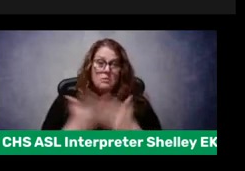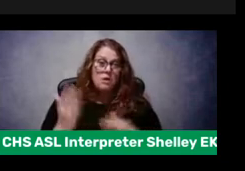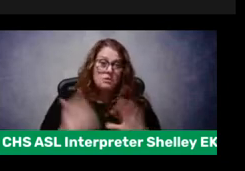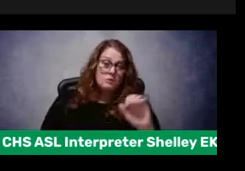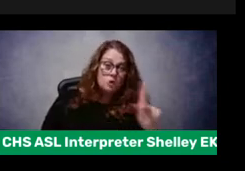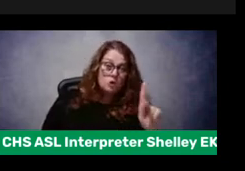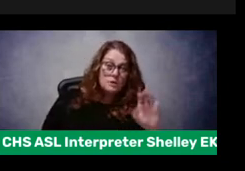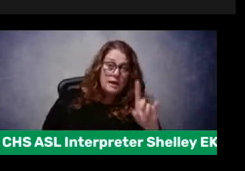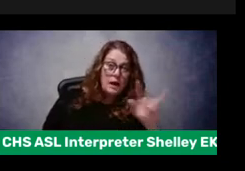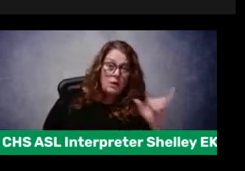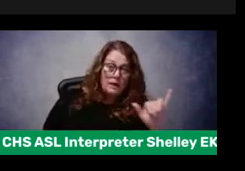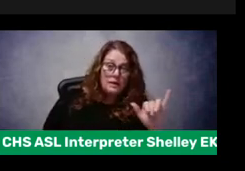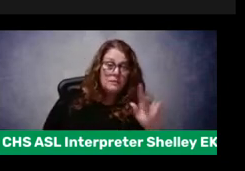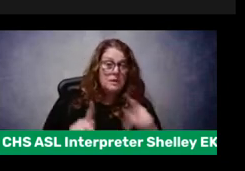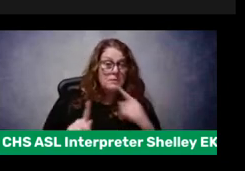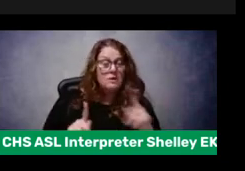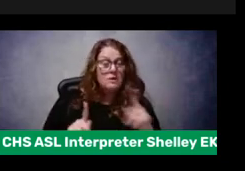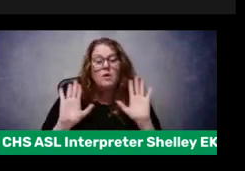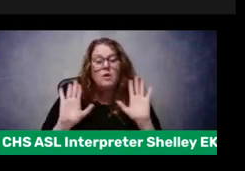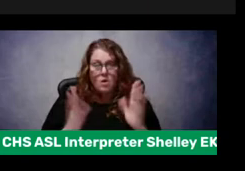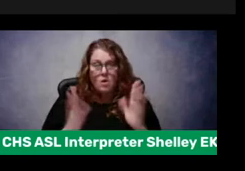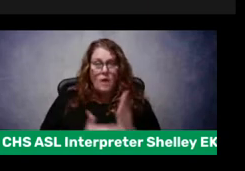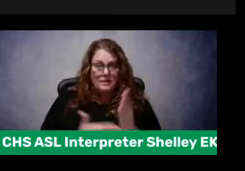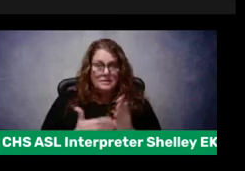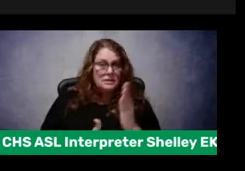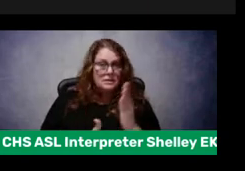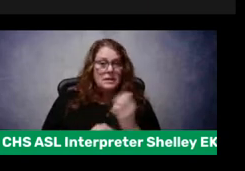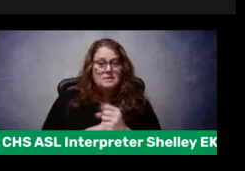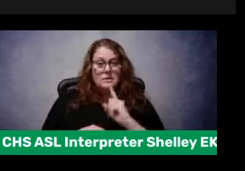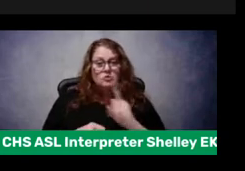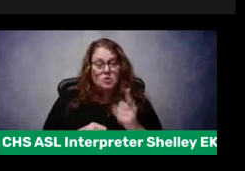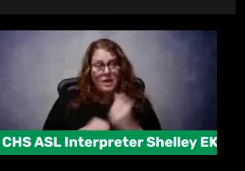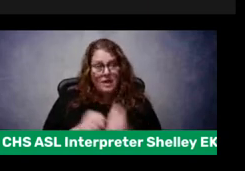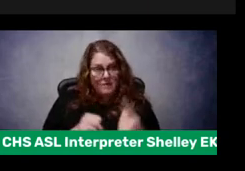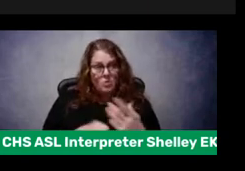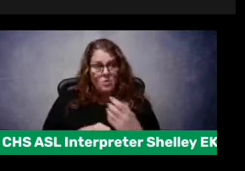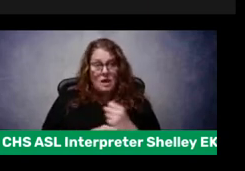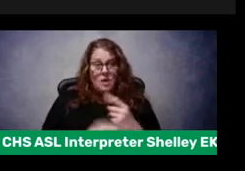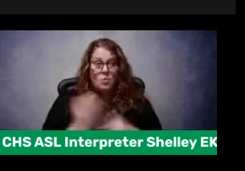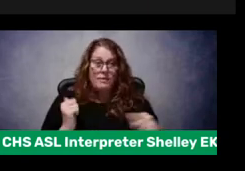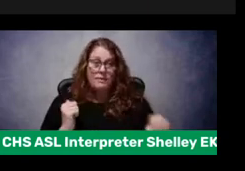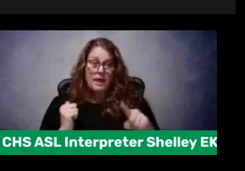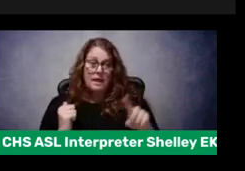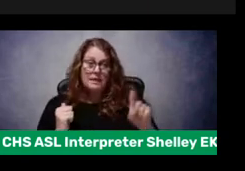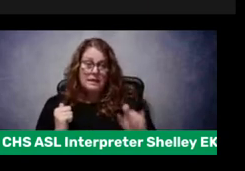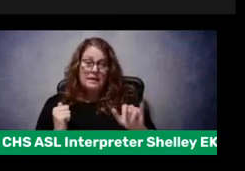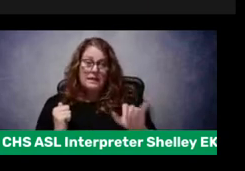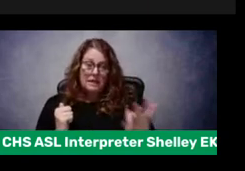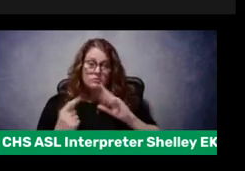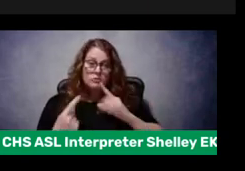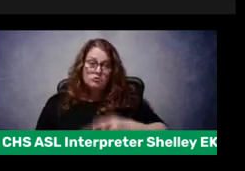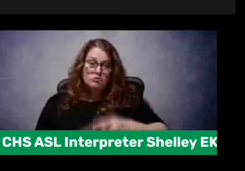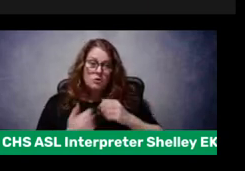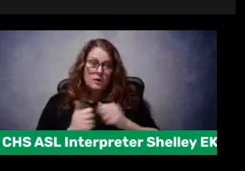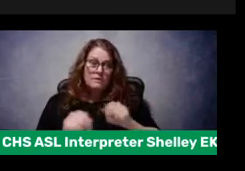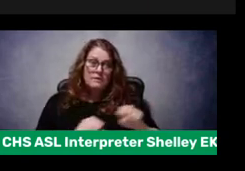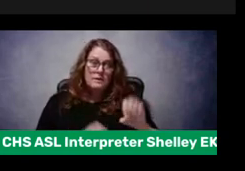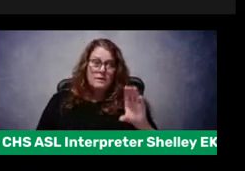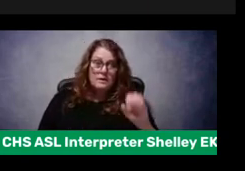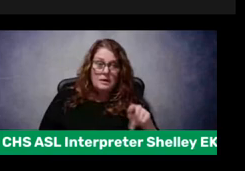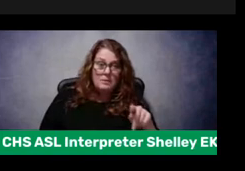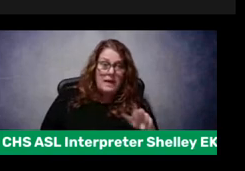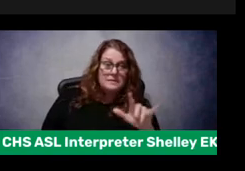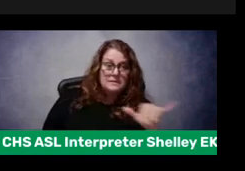where folks are like, all right, let's make sure everybody's getting what they need, even if they're struggling with capacity, even if they don't